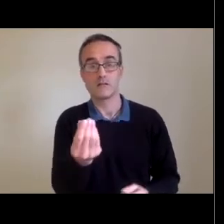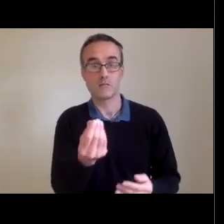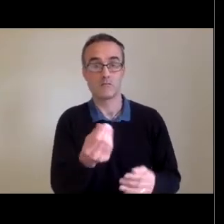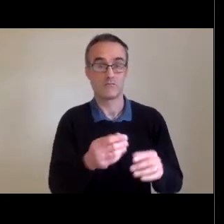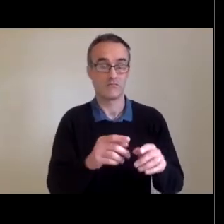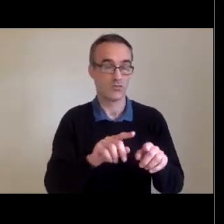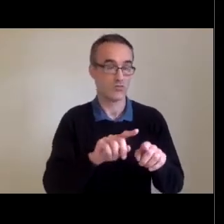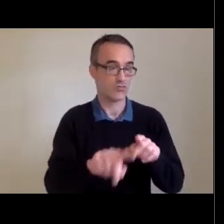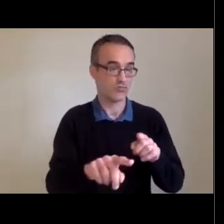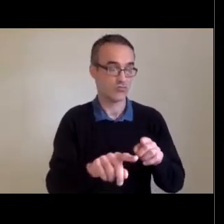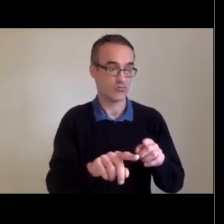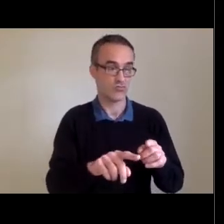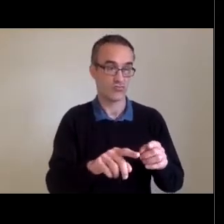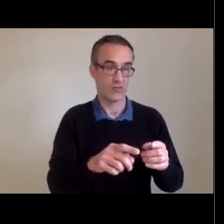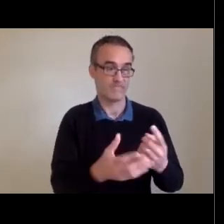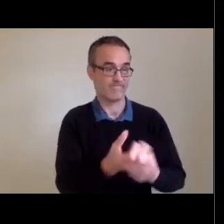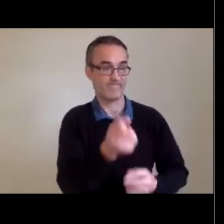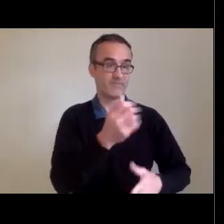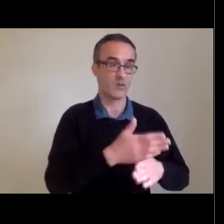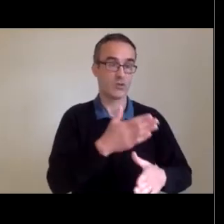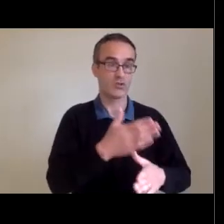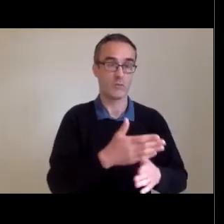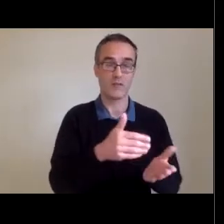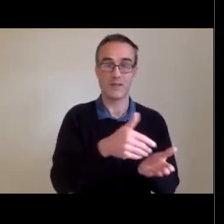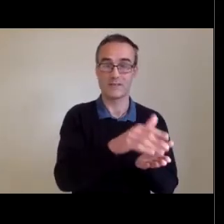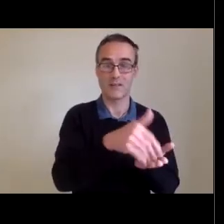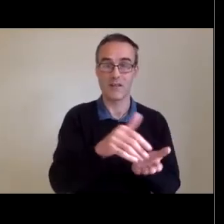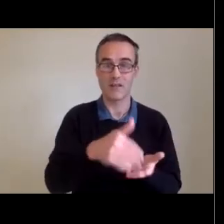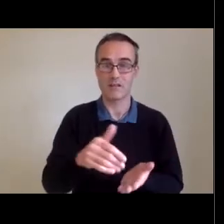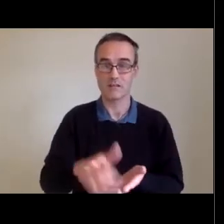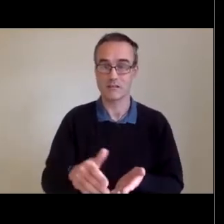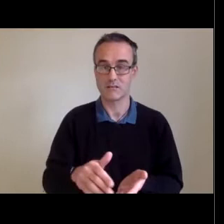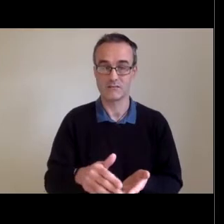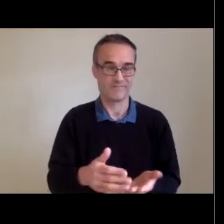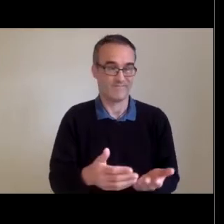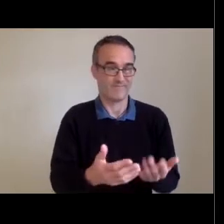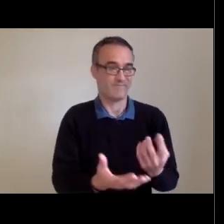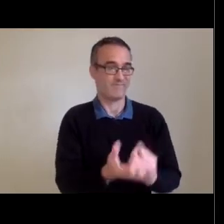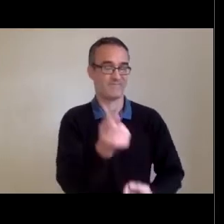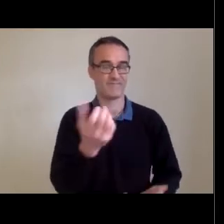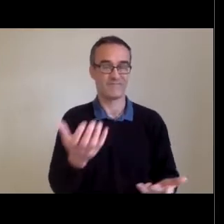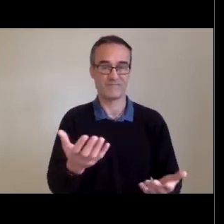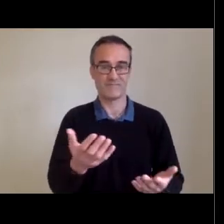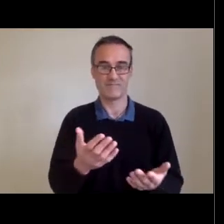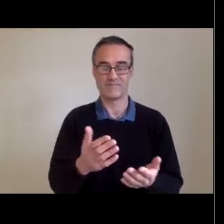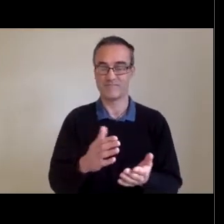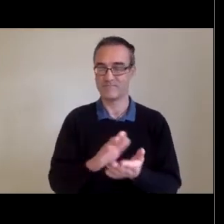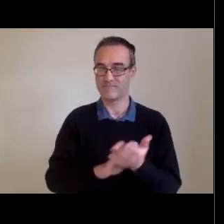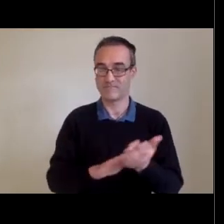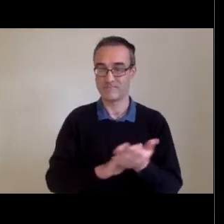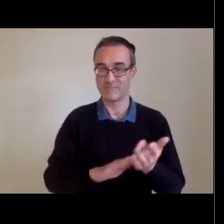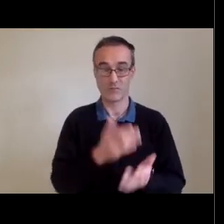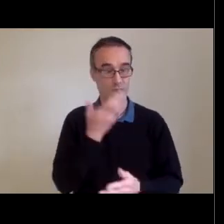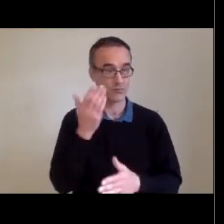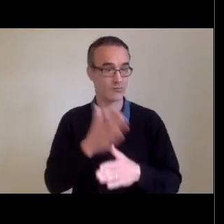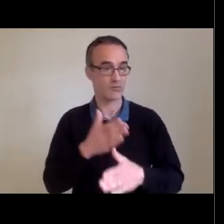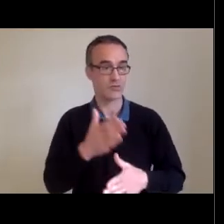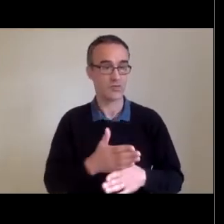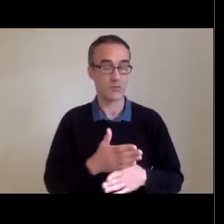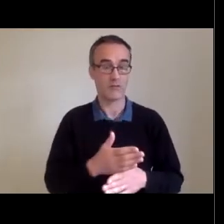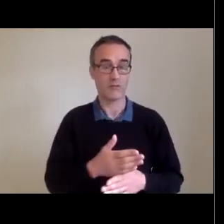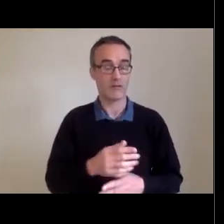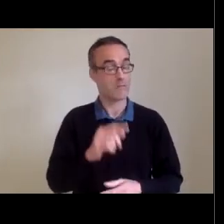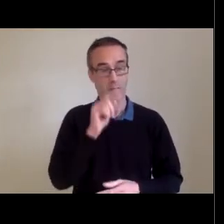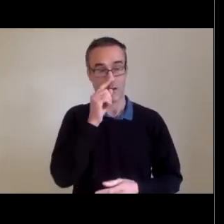employed. Some are employed. Then there's lack of funding for further education. Hence, they cannot go any